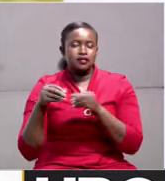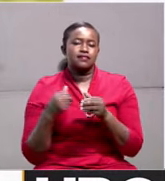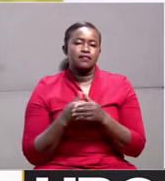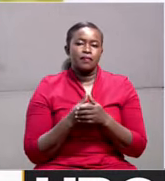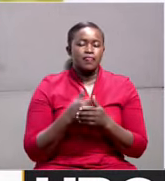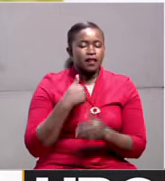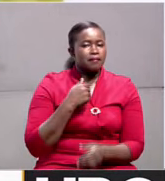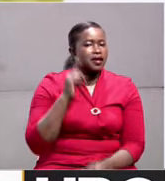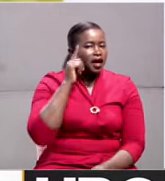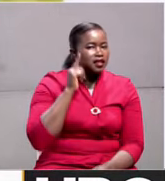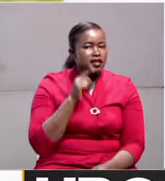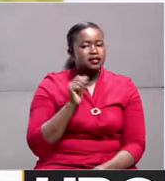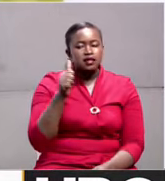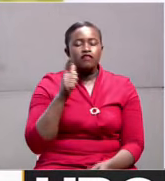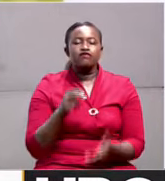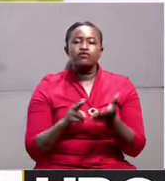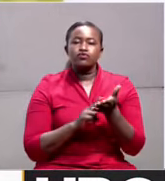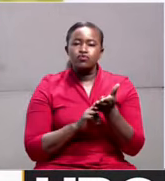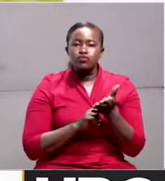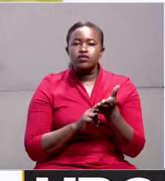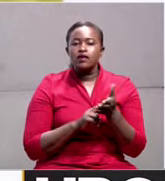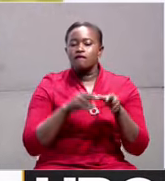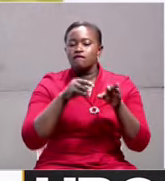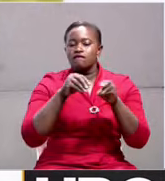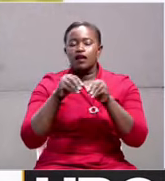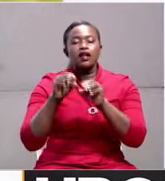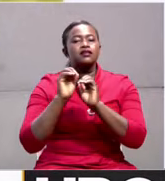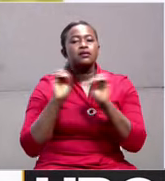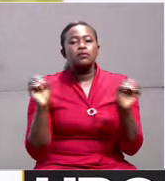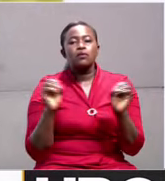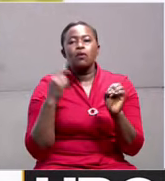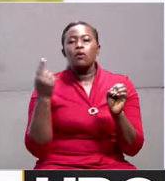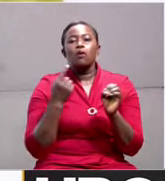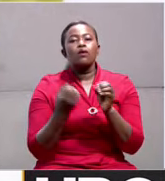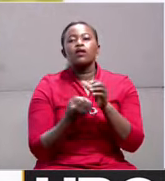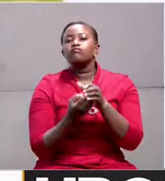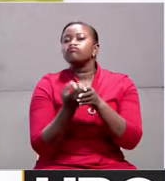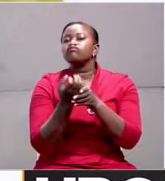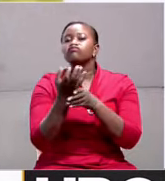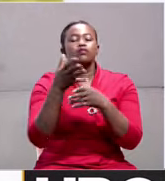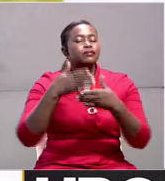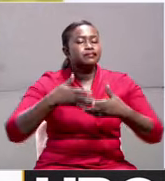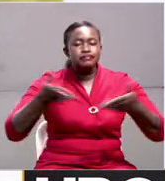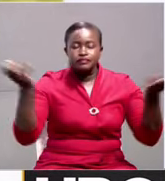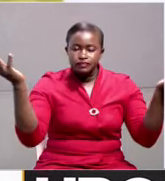I think they are not using fertilizers. I think they are just growing,